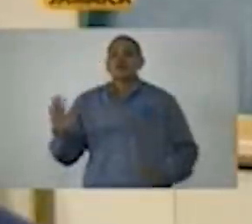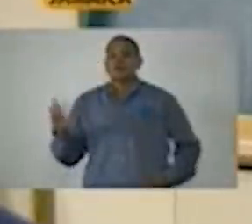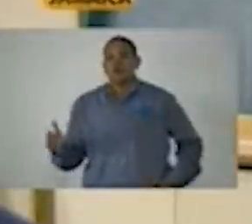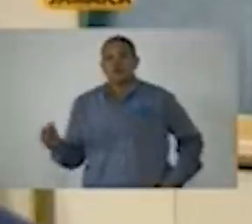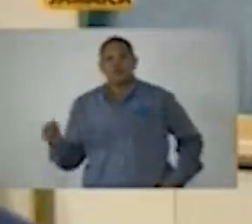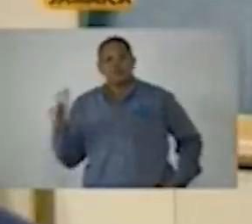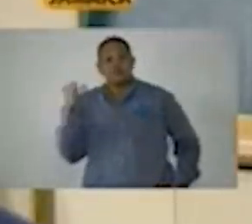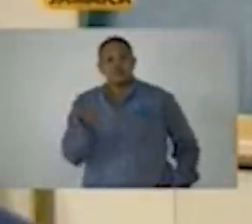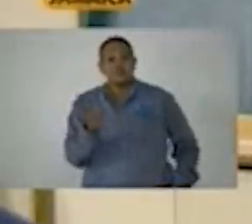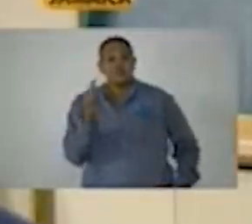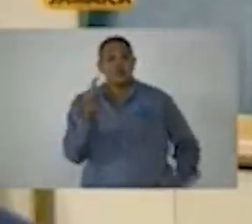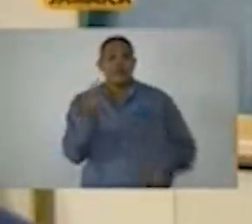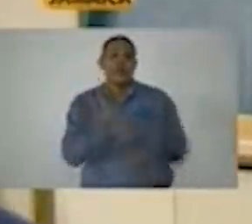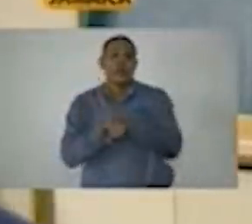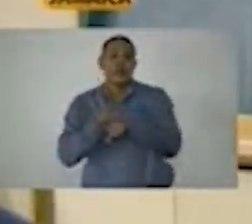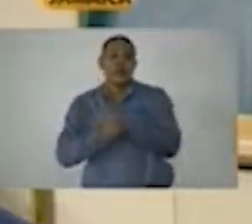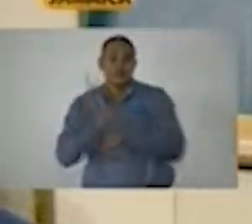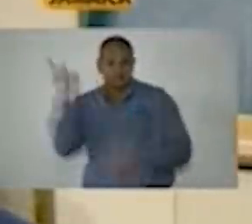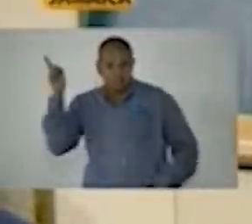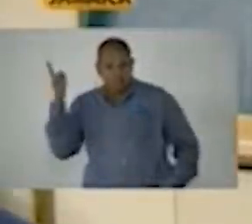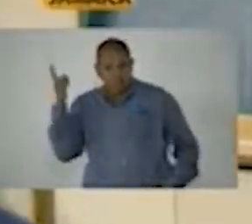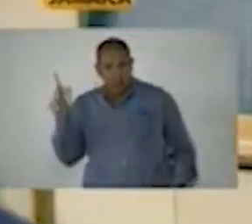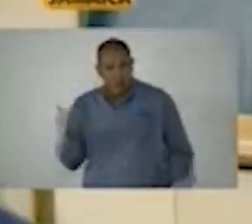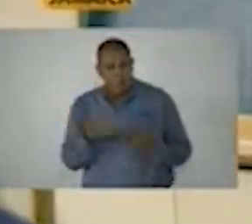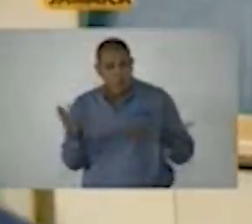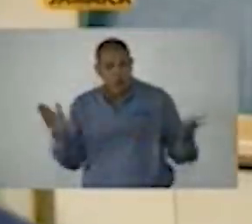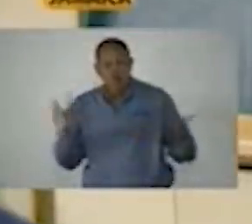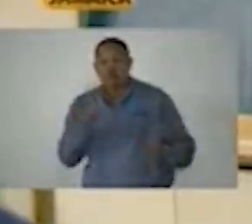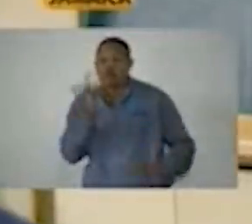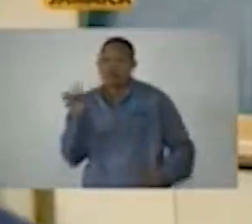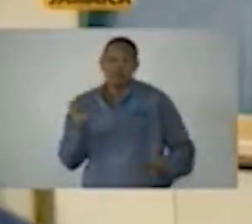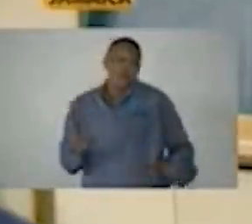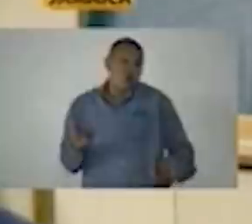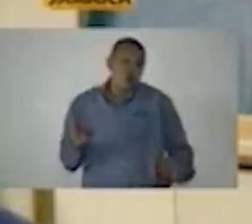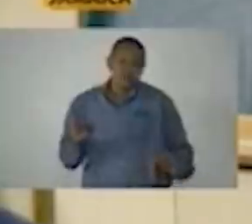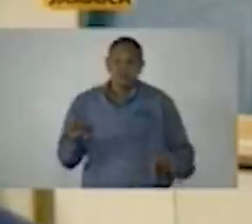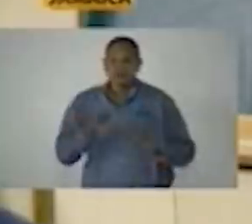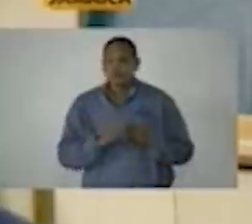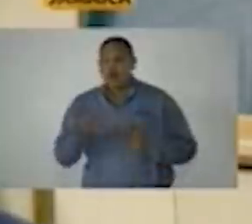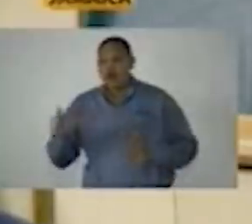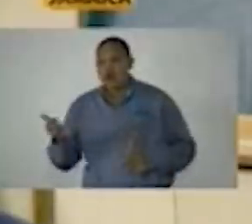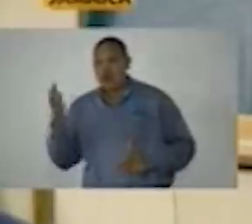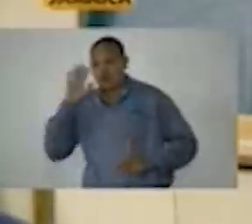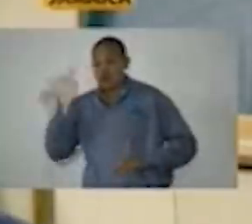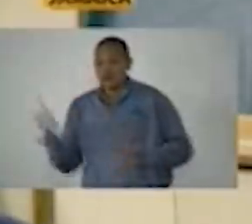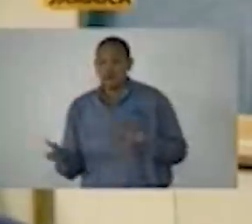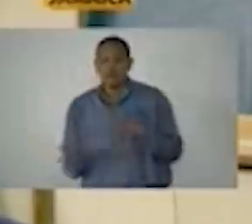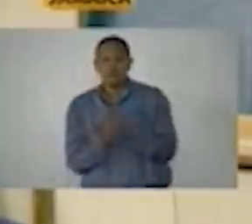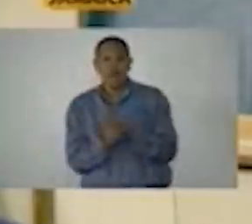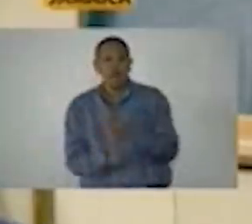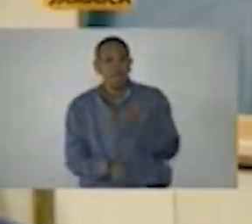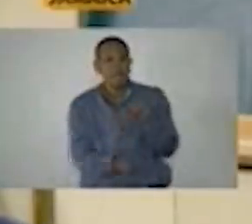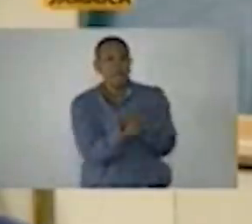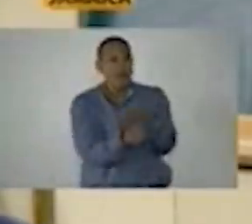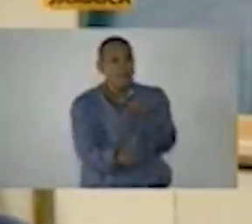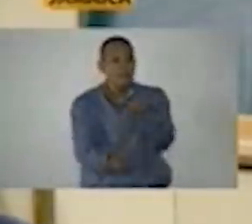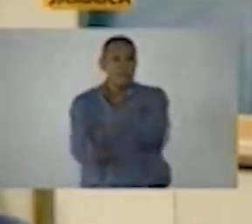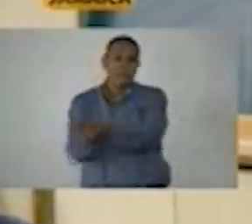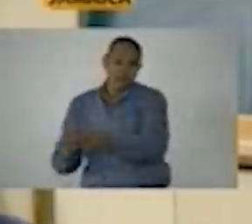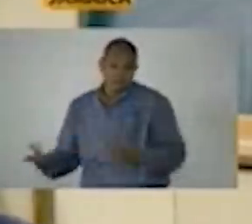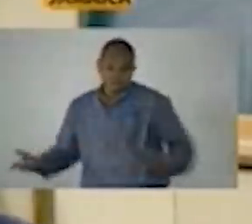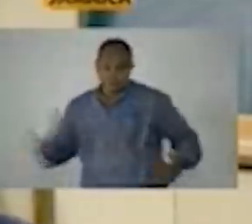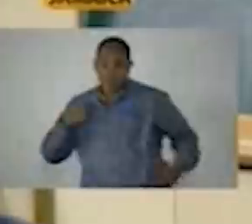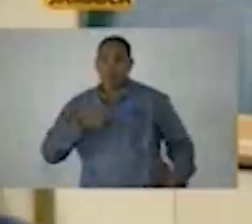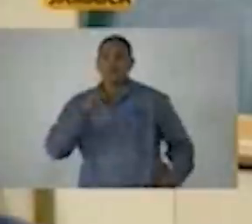candidature in London. And it is quite possible that others could emerge. We